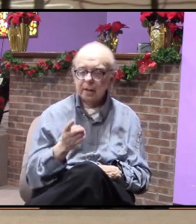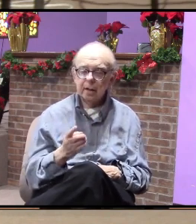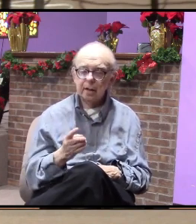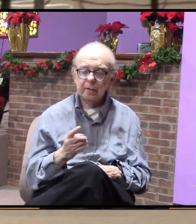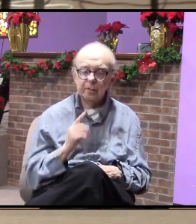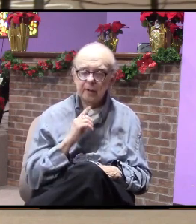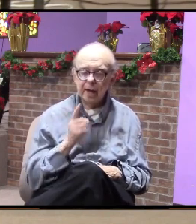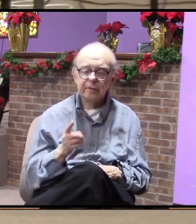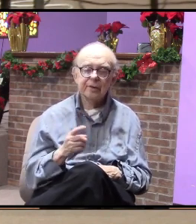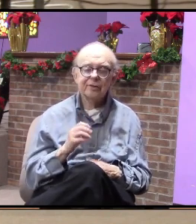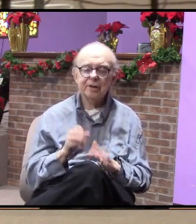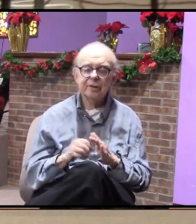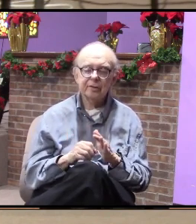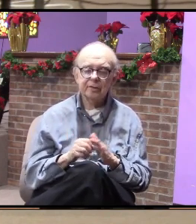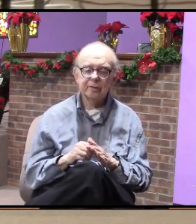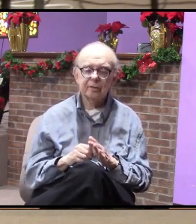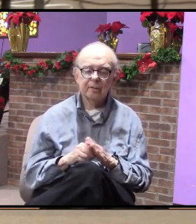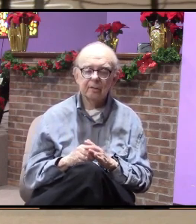be seasons.